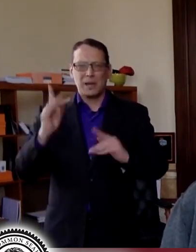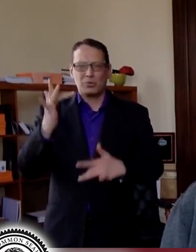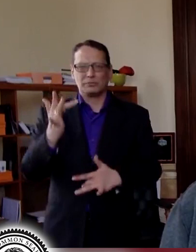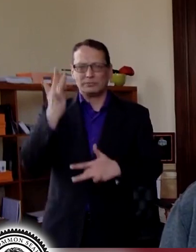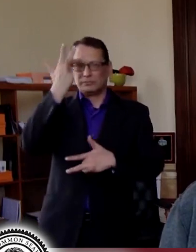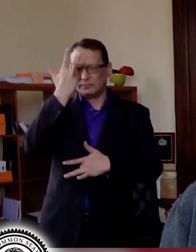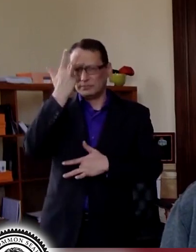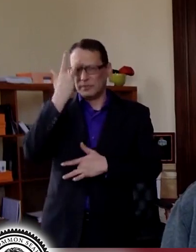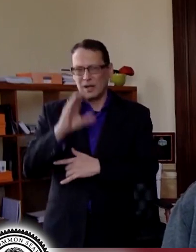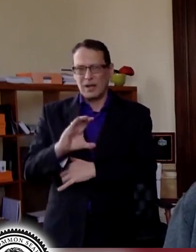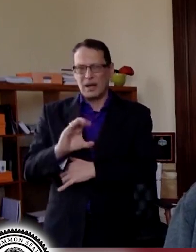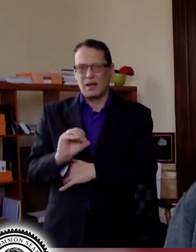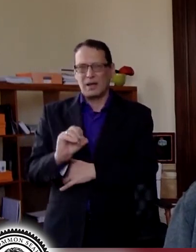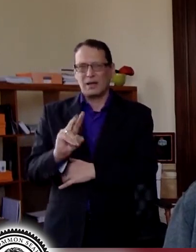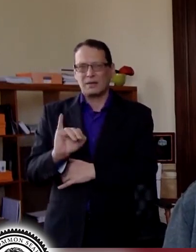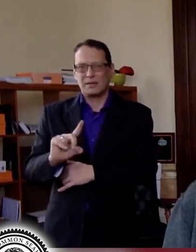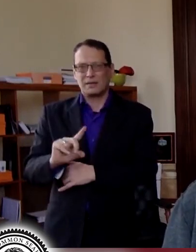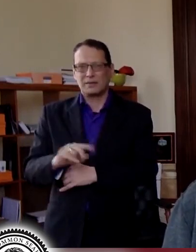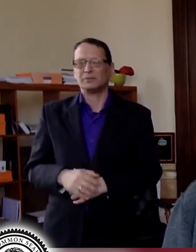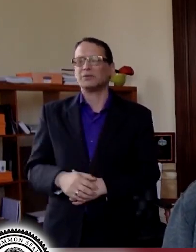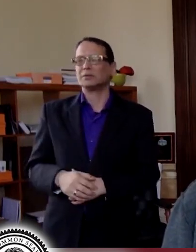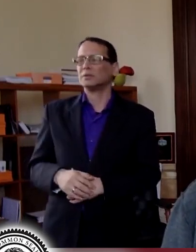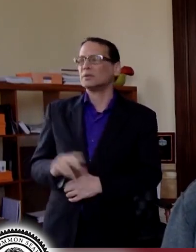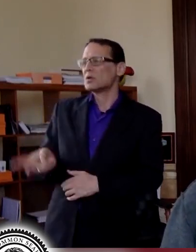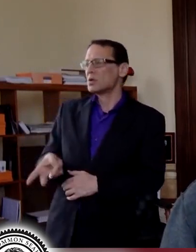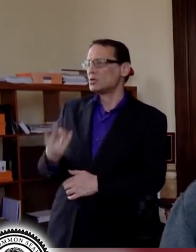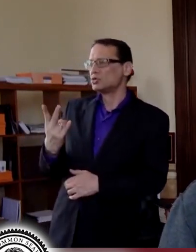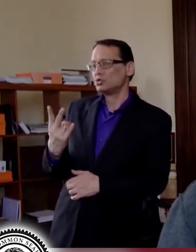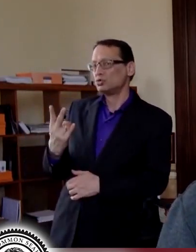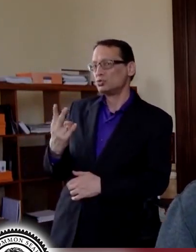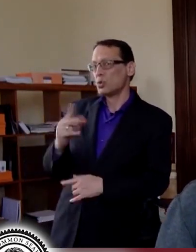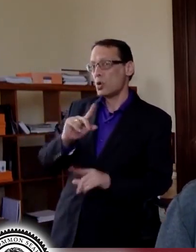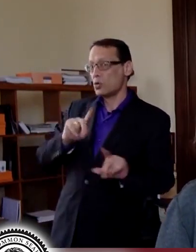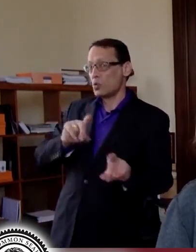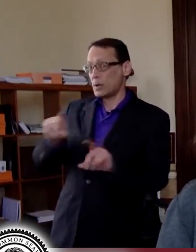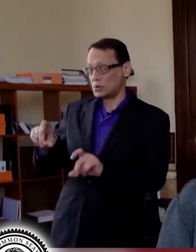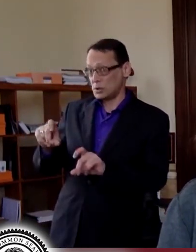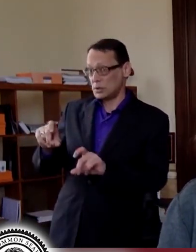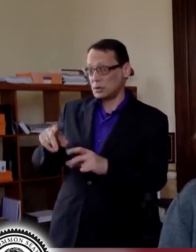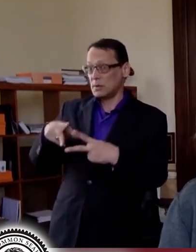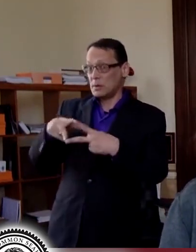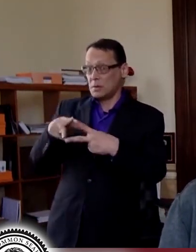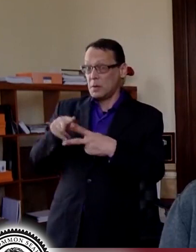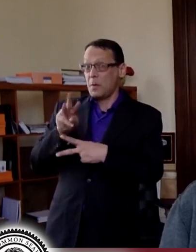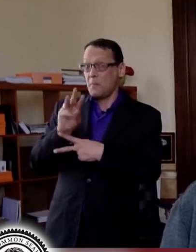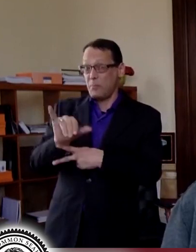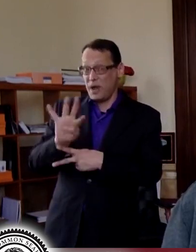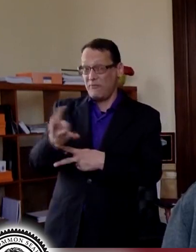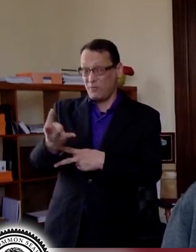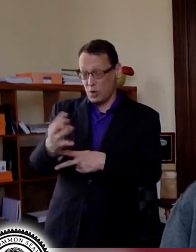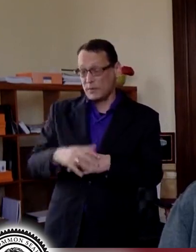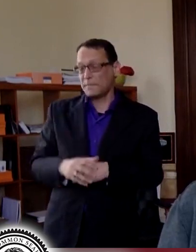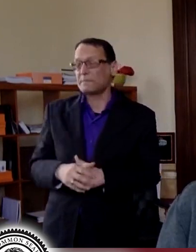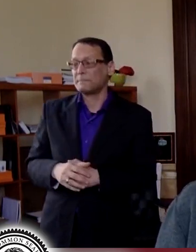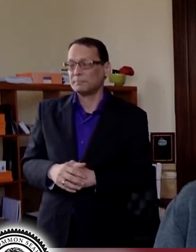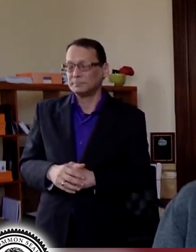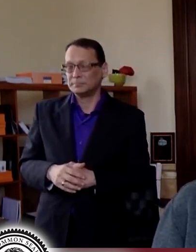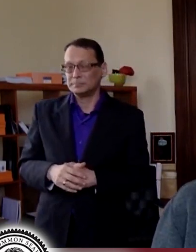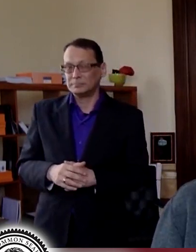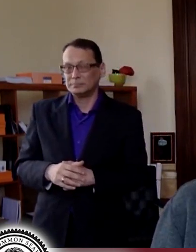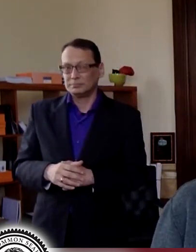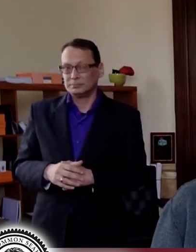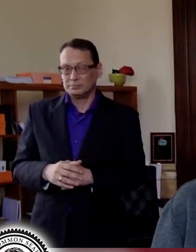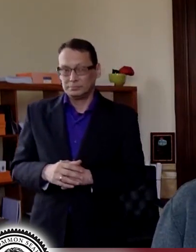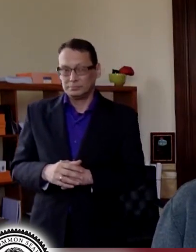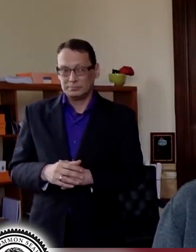with COVID-19. There are two questions related to the states. You mentioned the May 4th. States stay-at-home order is about to be